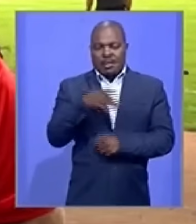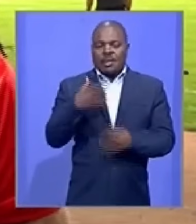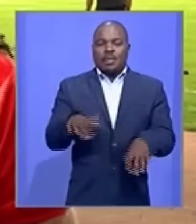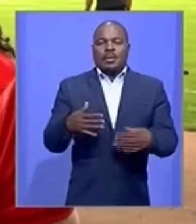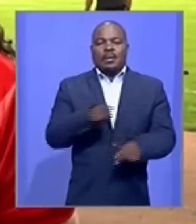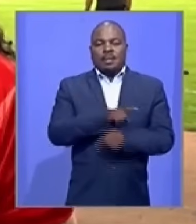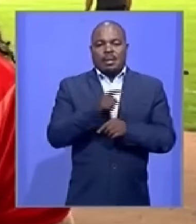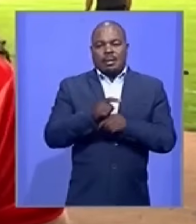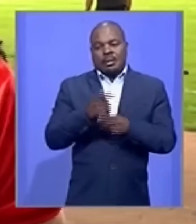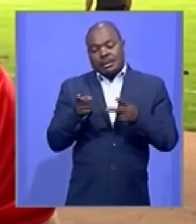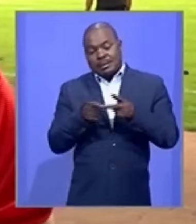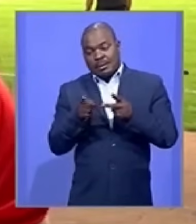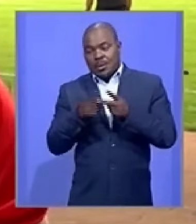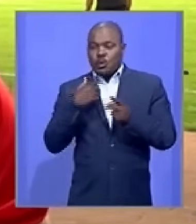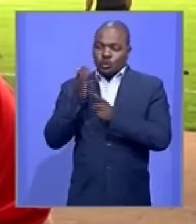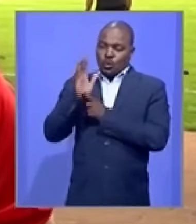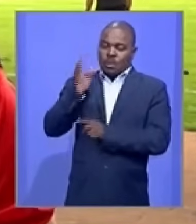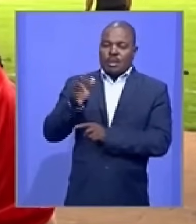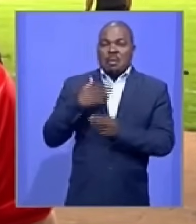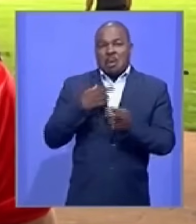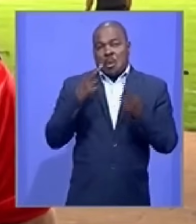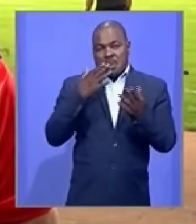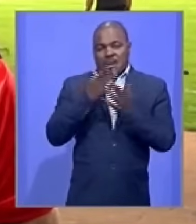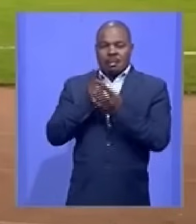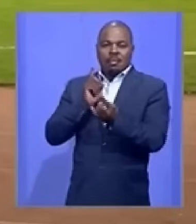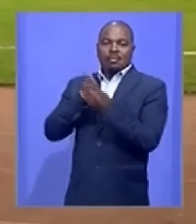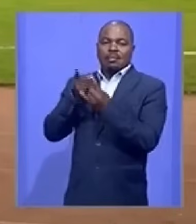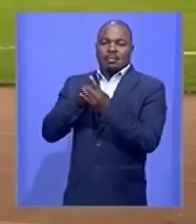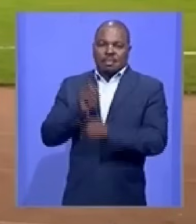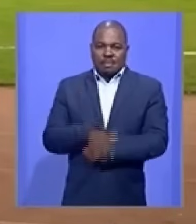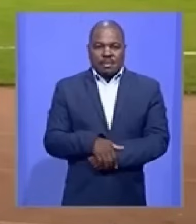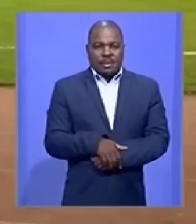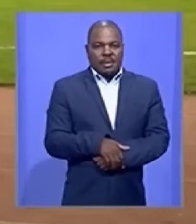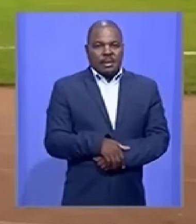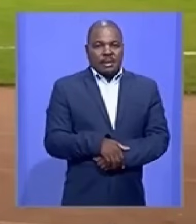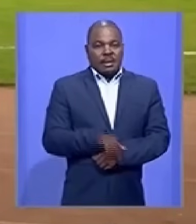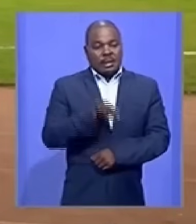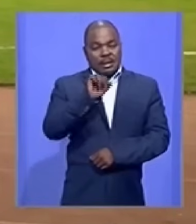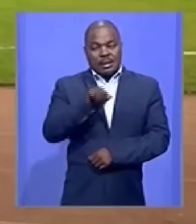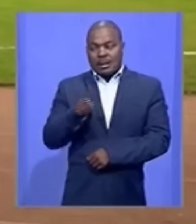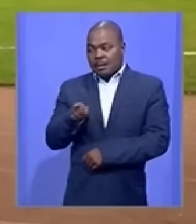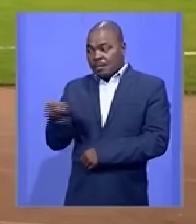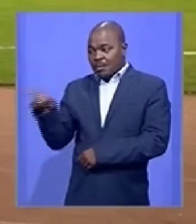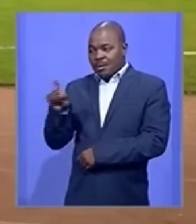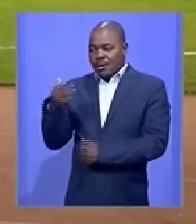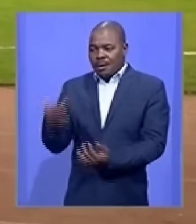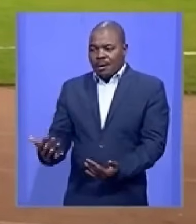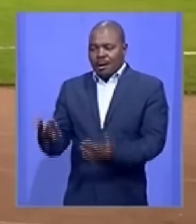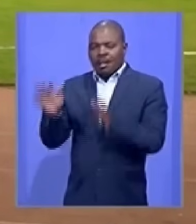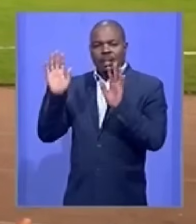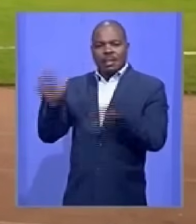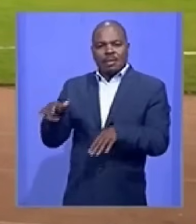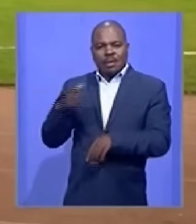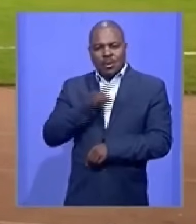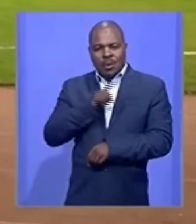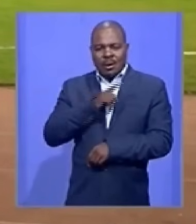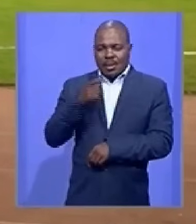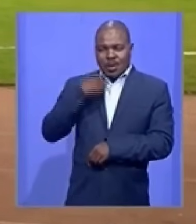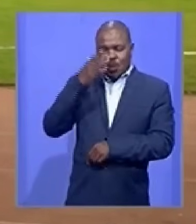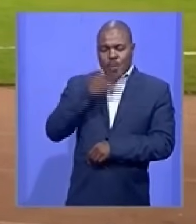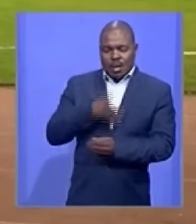in the second leg, and yeah, hopefully we can get the goals we needed. The fact that they didn't cut the grass, and they know that we're a team that moves the ball. That's why I